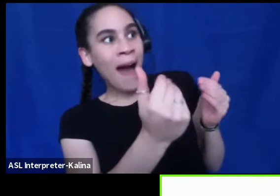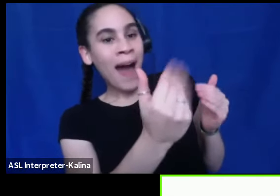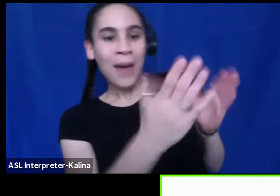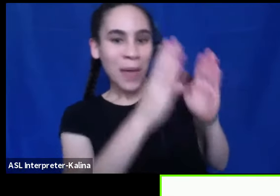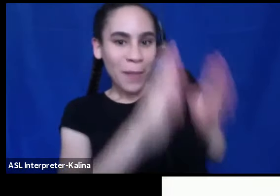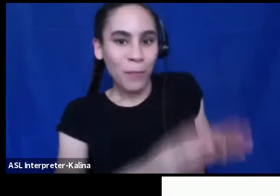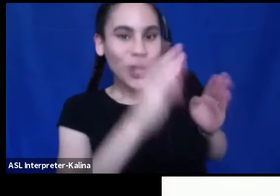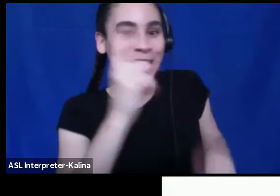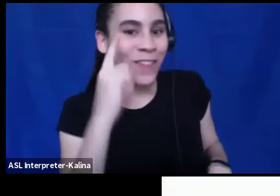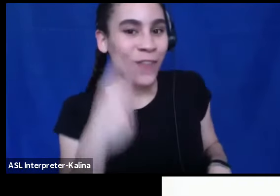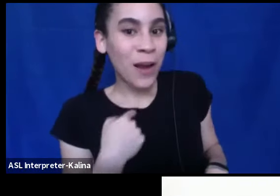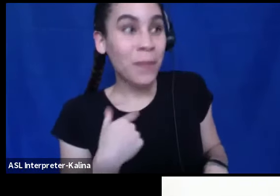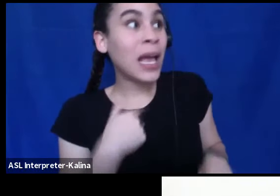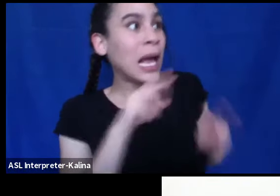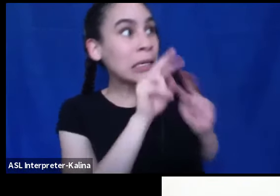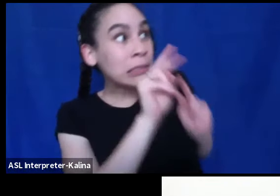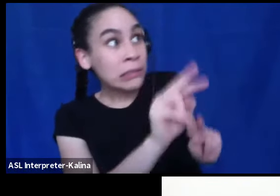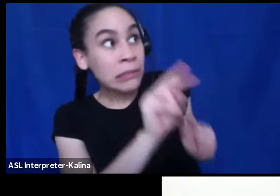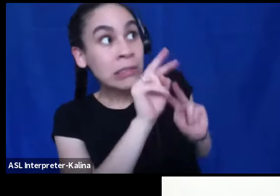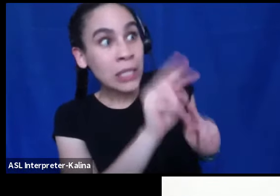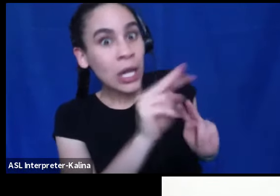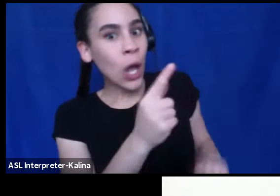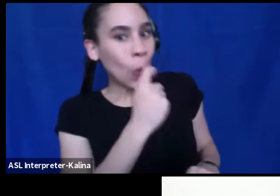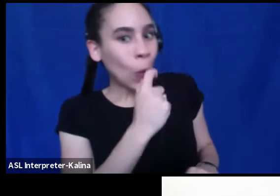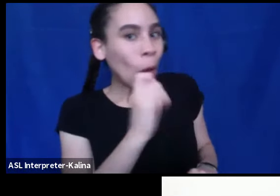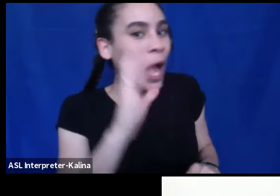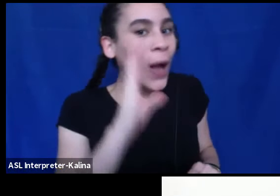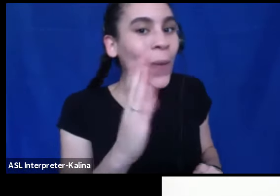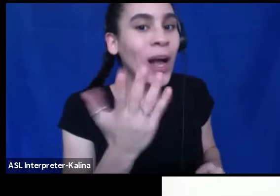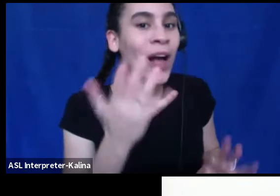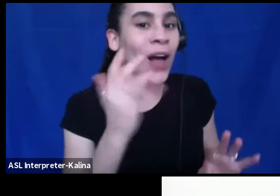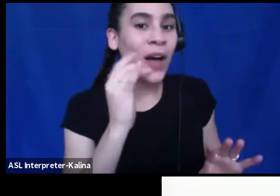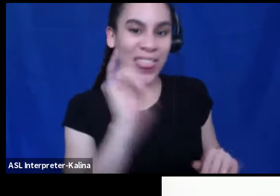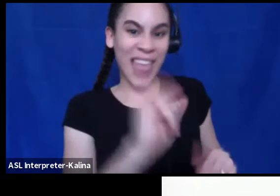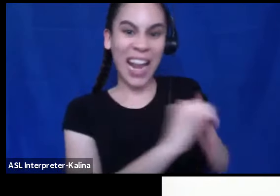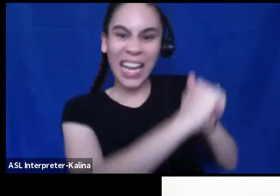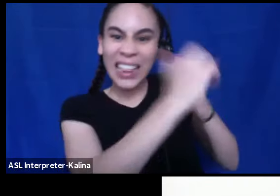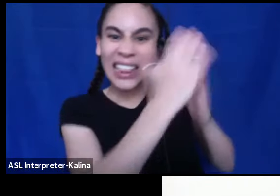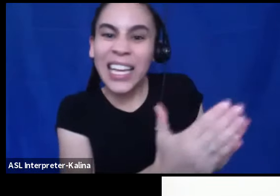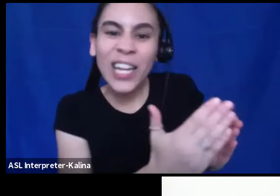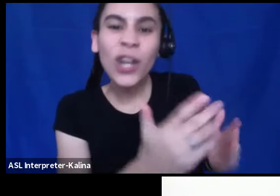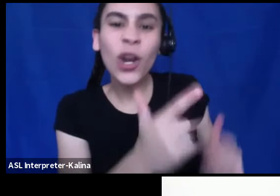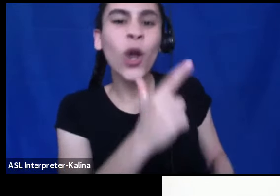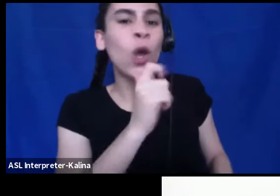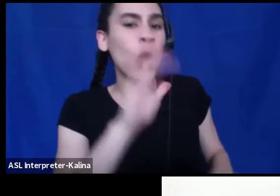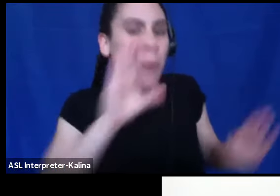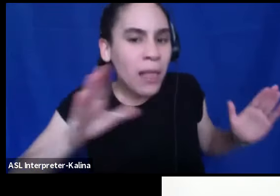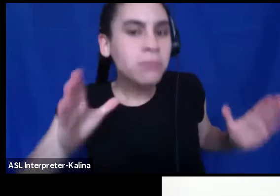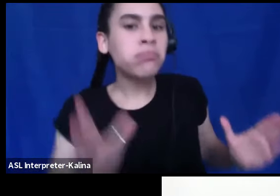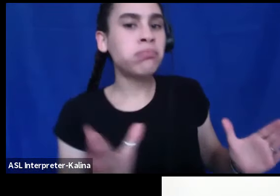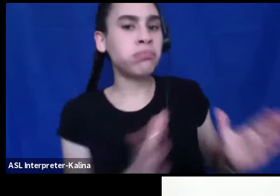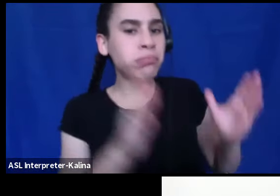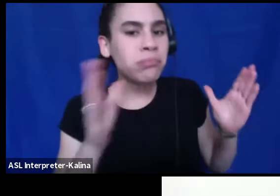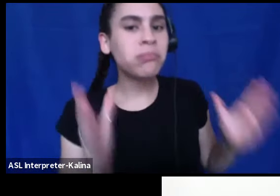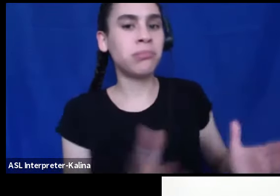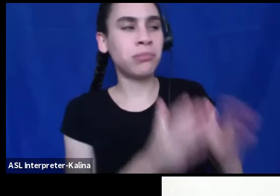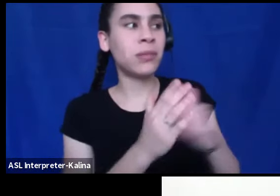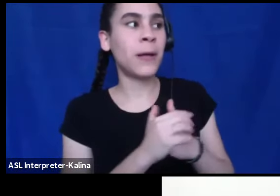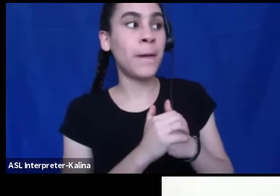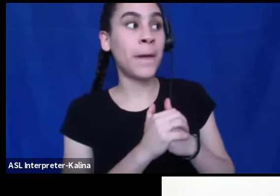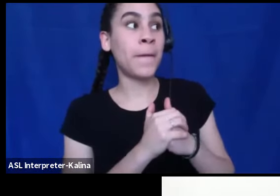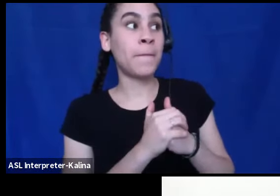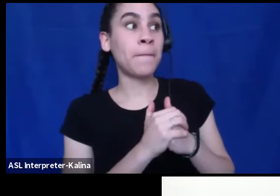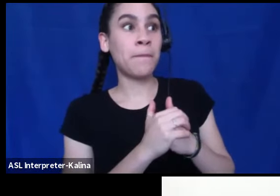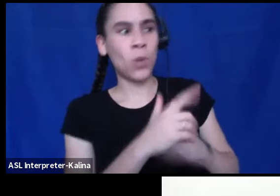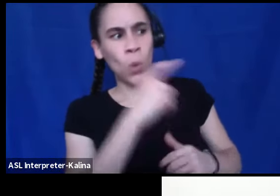like, okay, who's going to be like that thought leader, that person who's going to push that torch forward and that I could relate